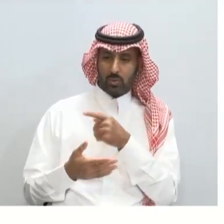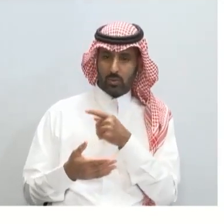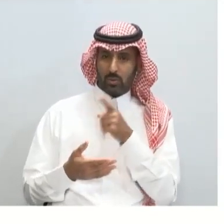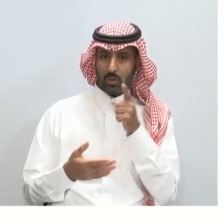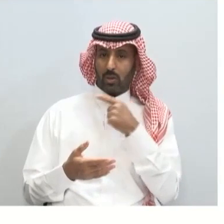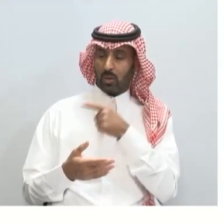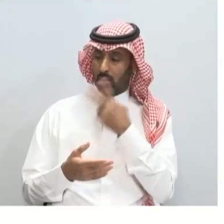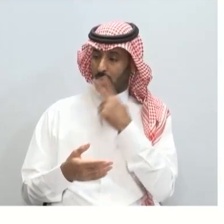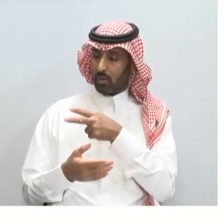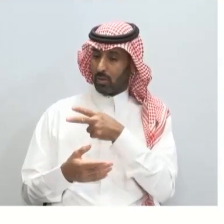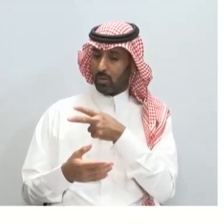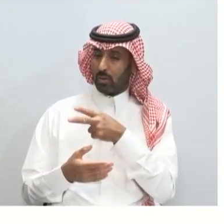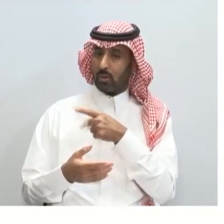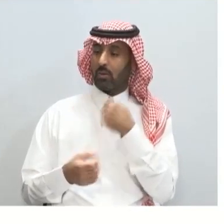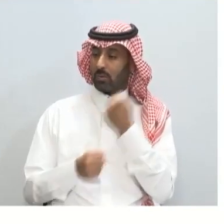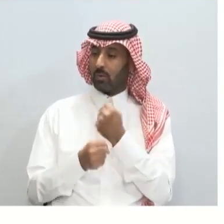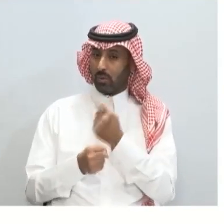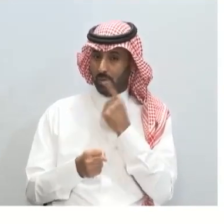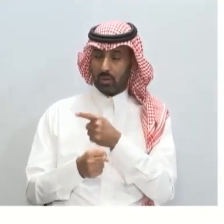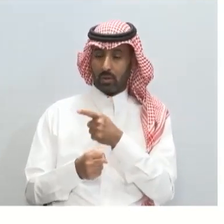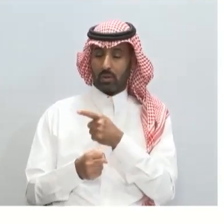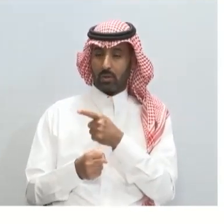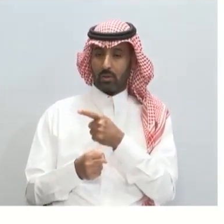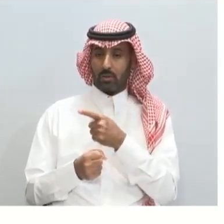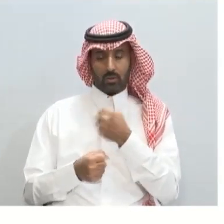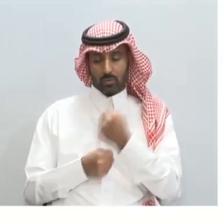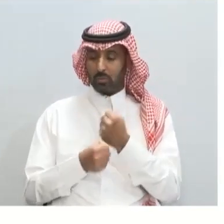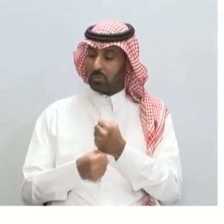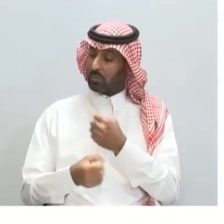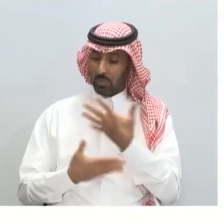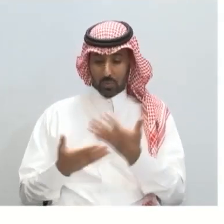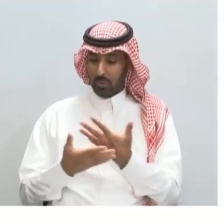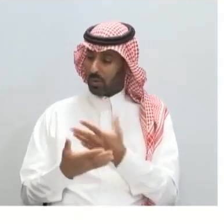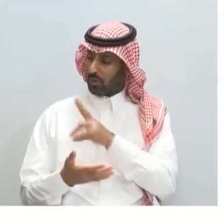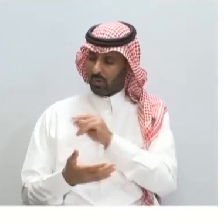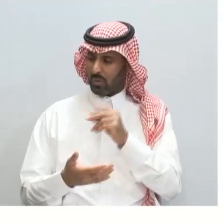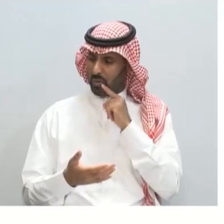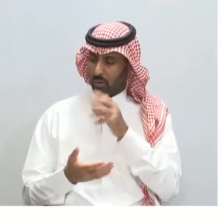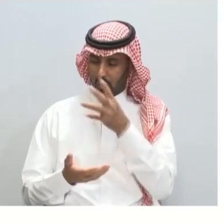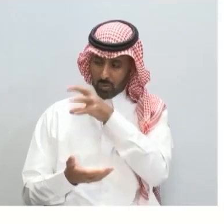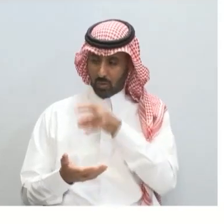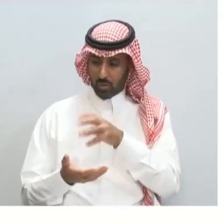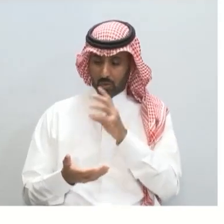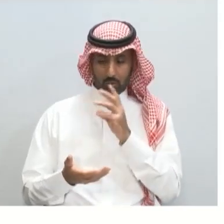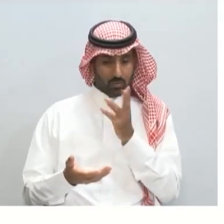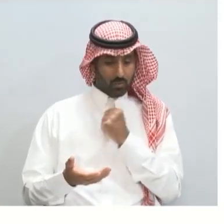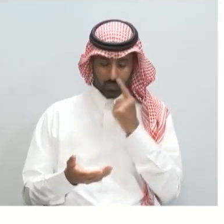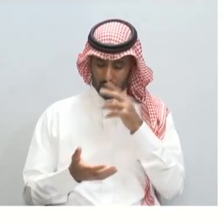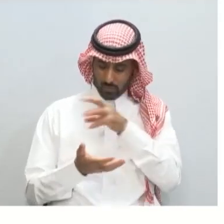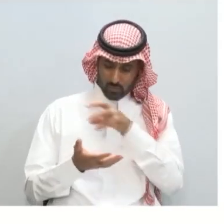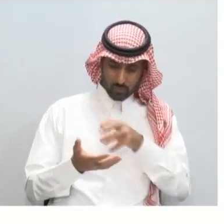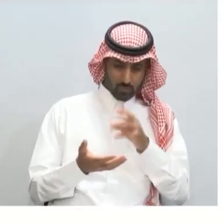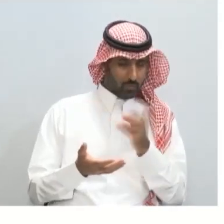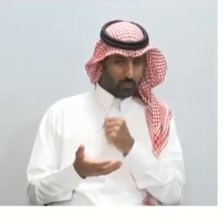they act as though they had not cheated on the test so the reality is that they had